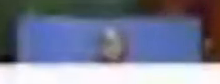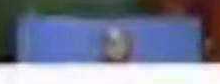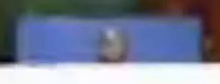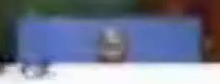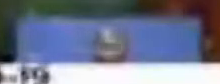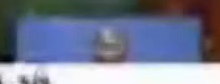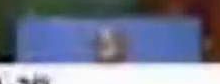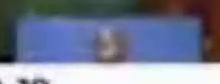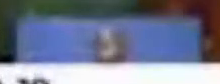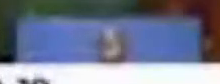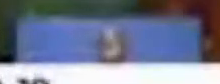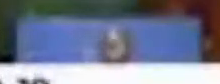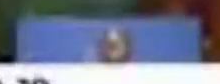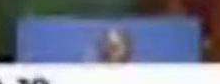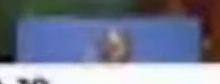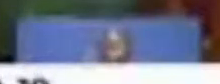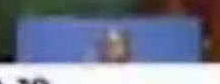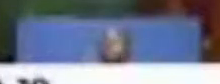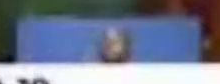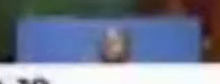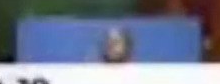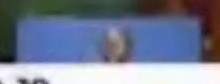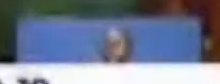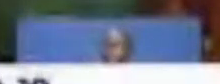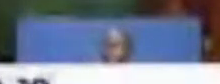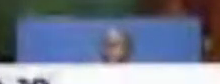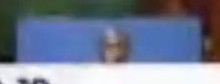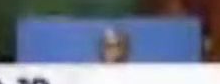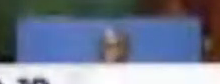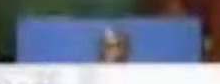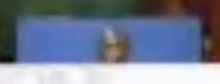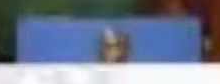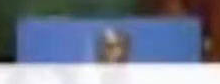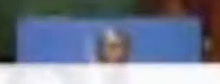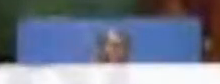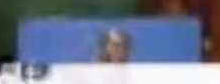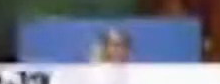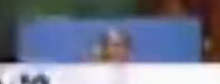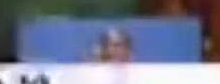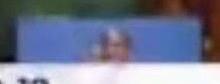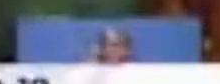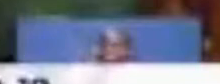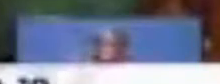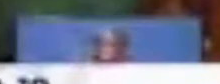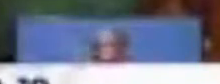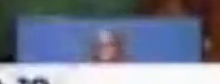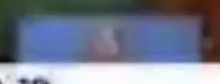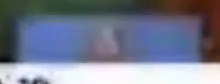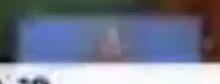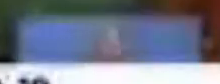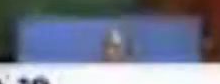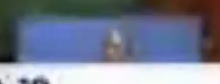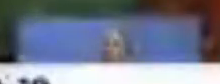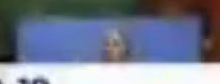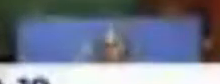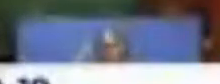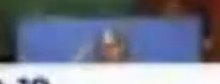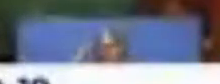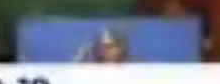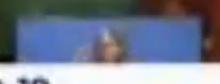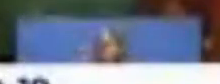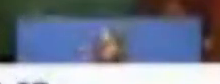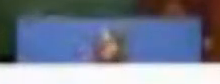rule. This port is therefore significant in terms of the futuristic thinking of